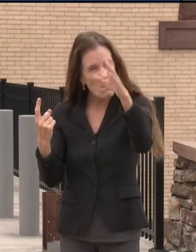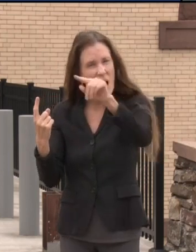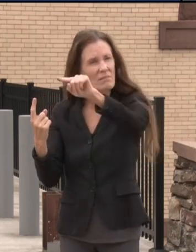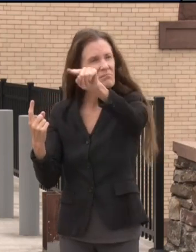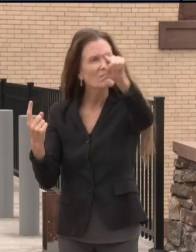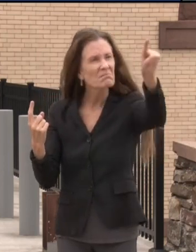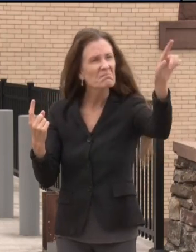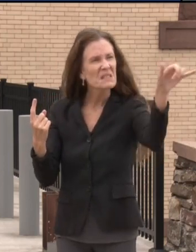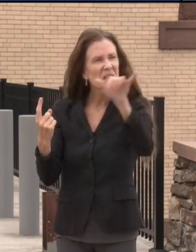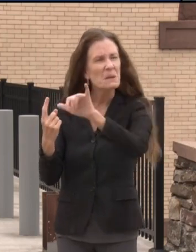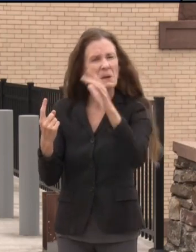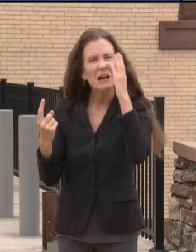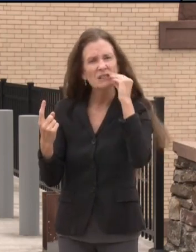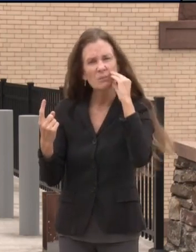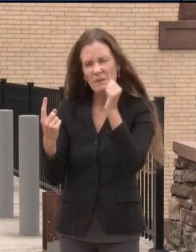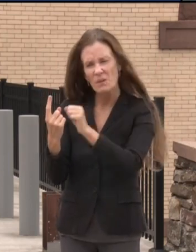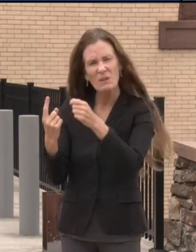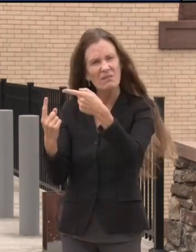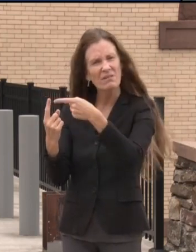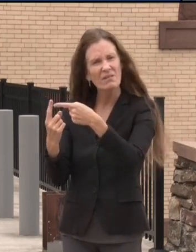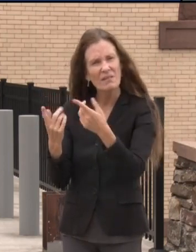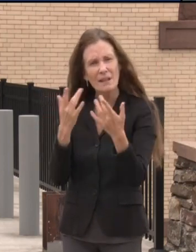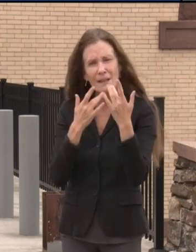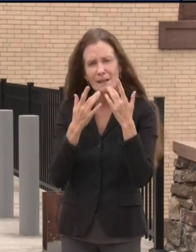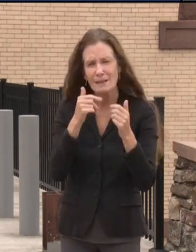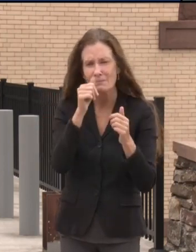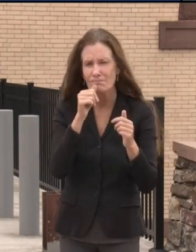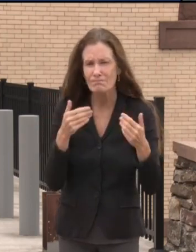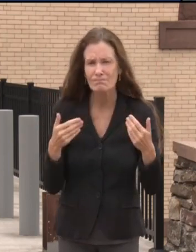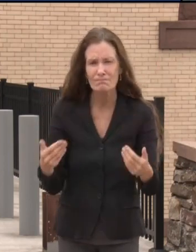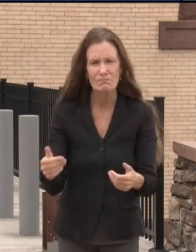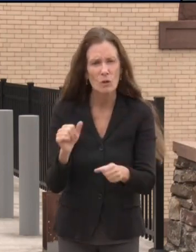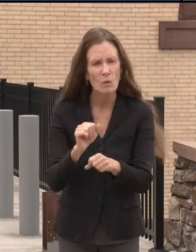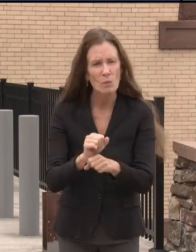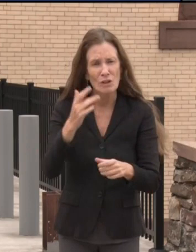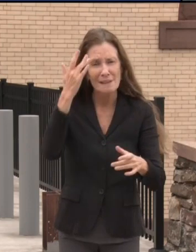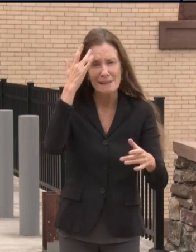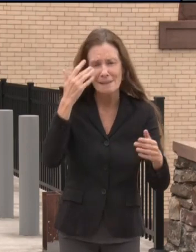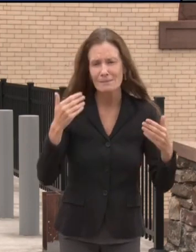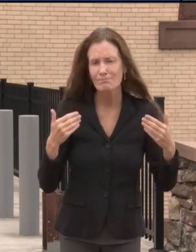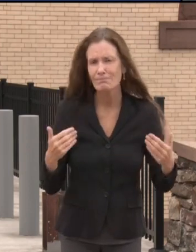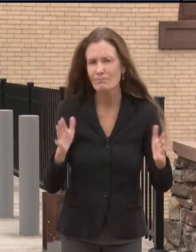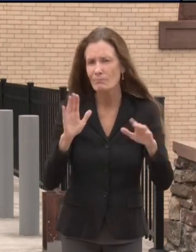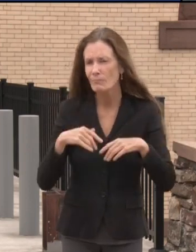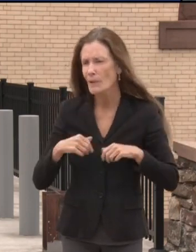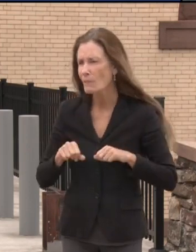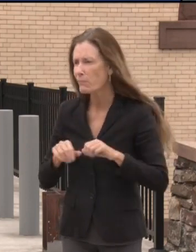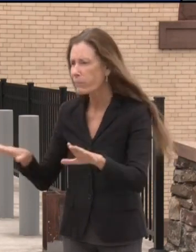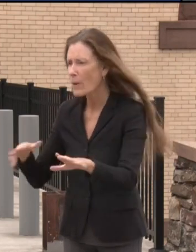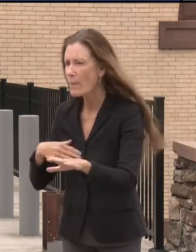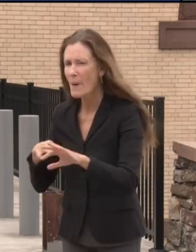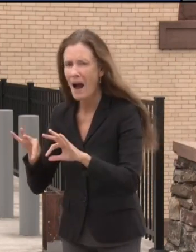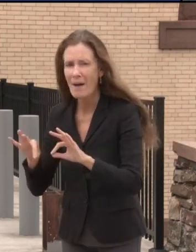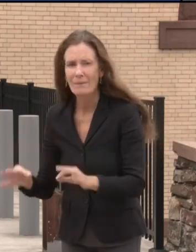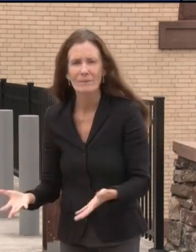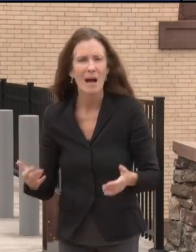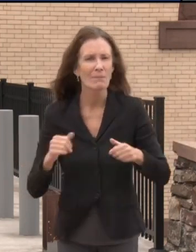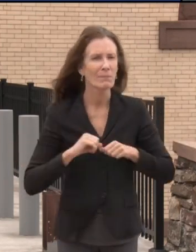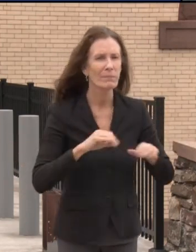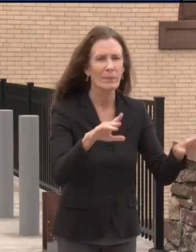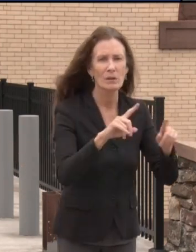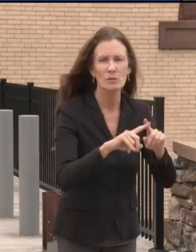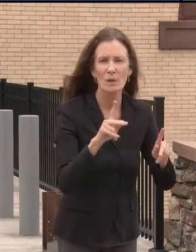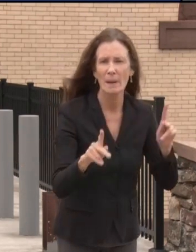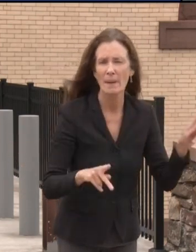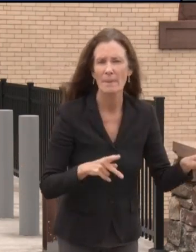Across Pennsylvania, parents with sick children, those with elderly relatives, they are struggling to find a way to provide their